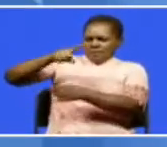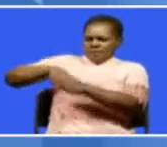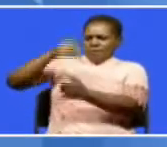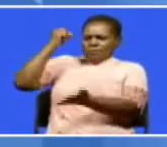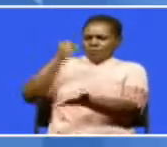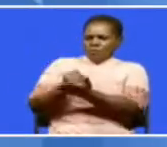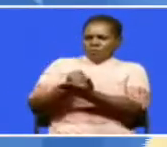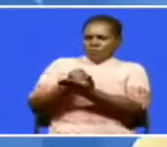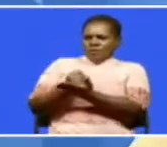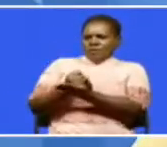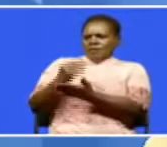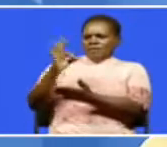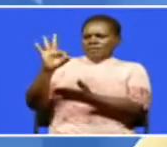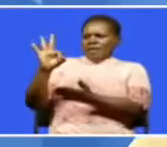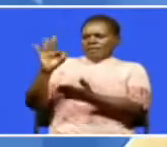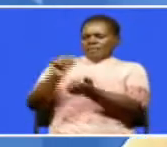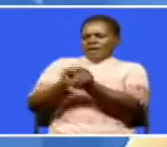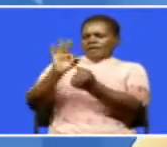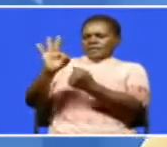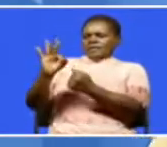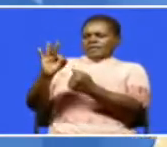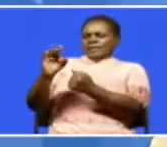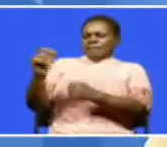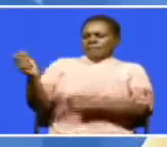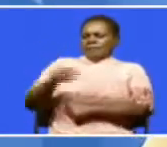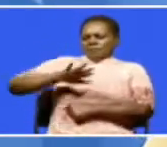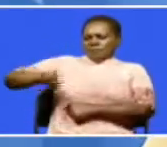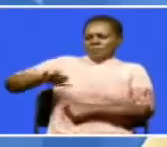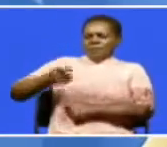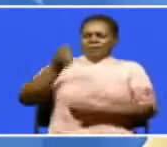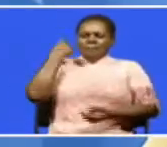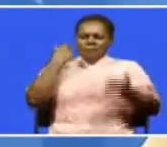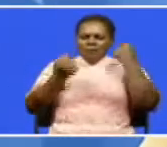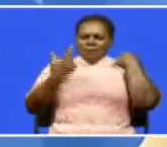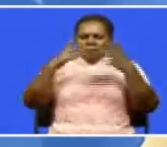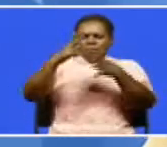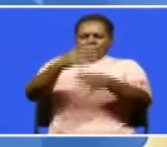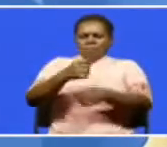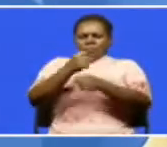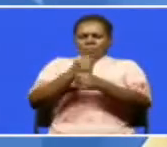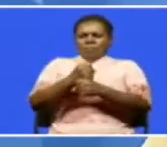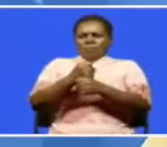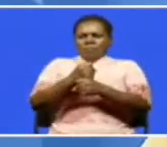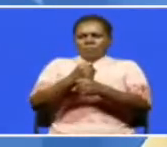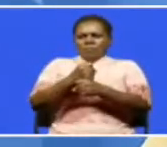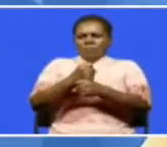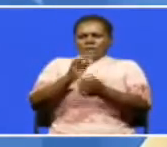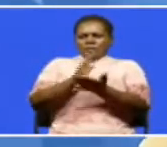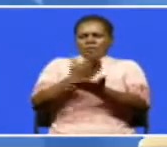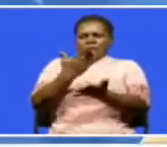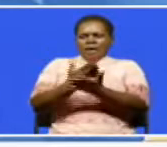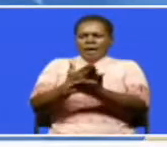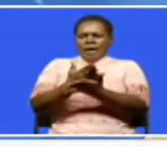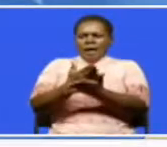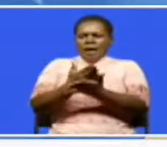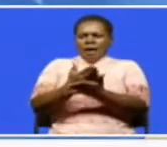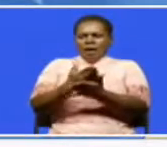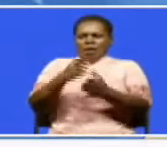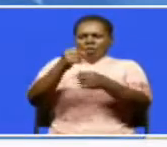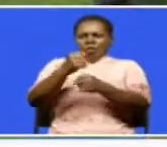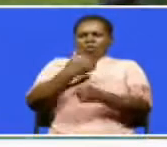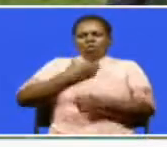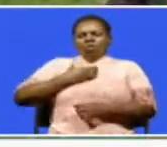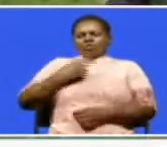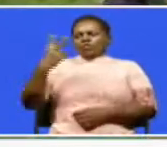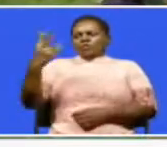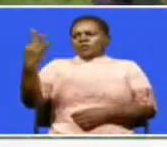with just about 13 months to go. Stay tuned for that. Now, tea factory companies will remain corporate shareholders, owning 23